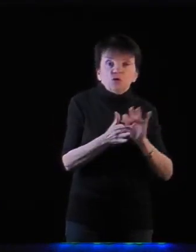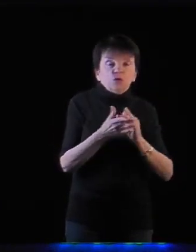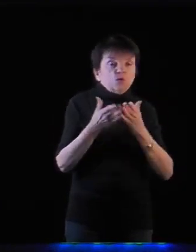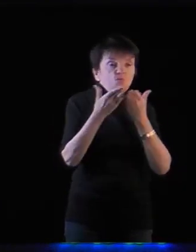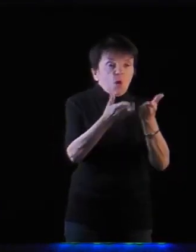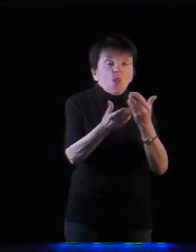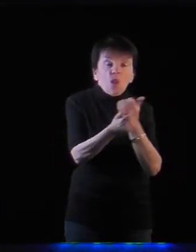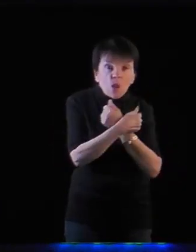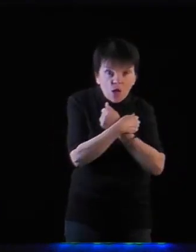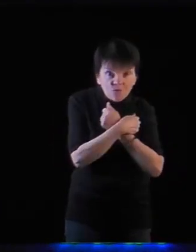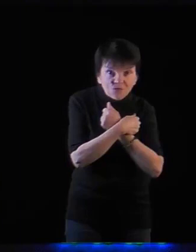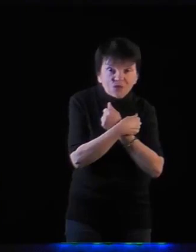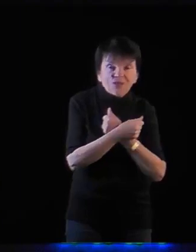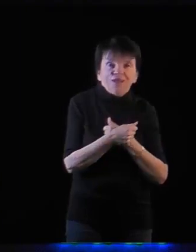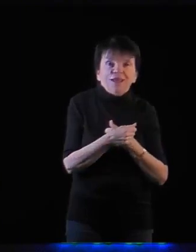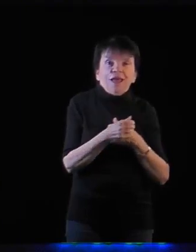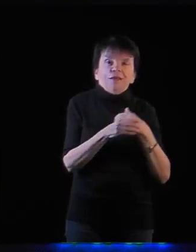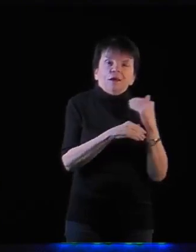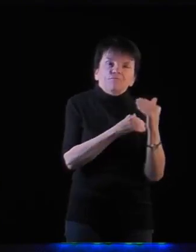He brought compassion.